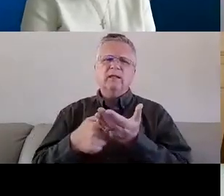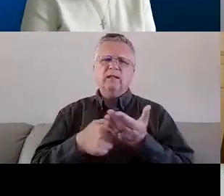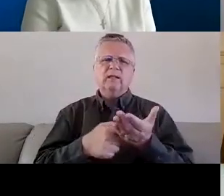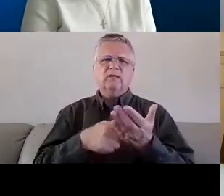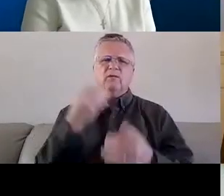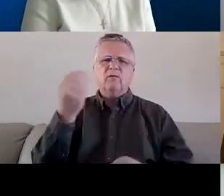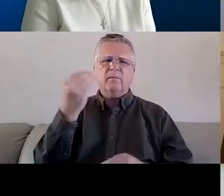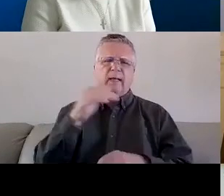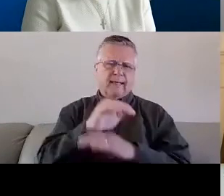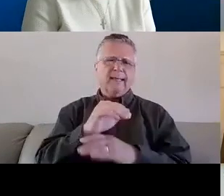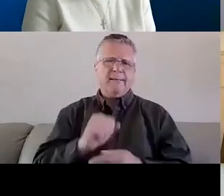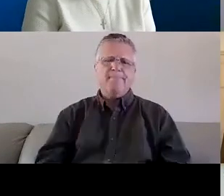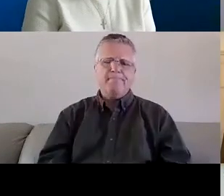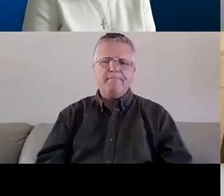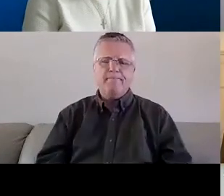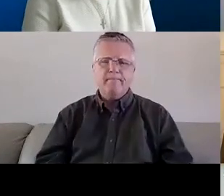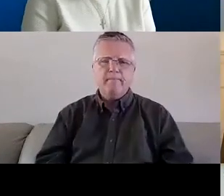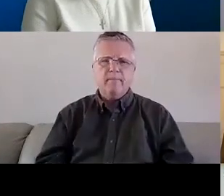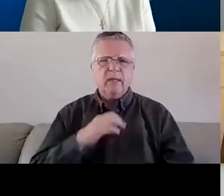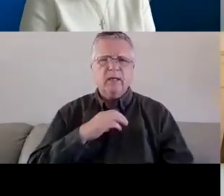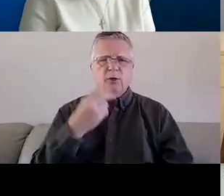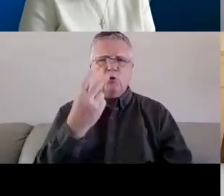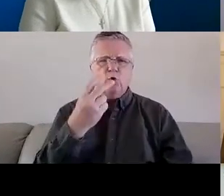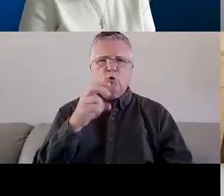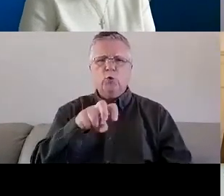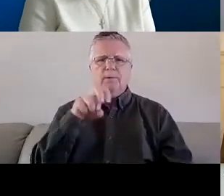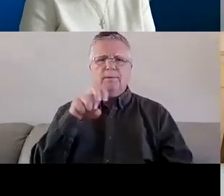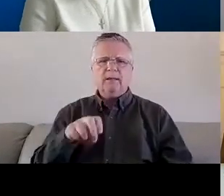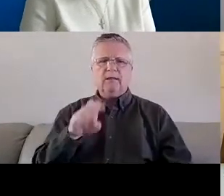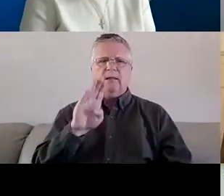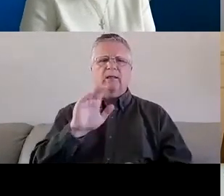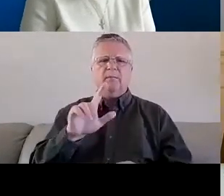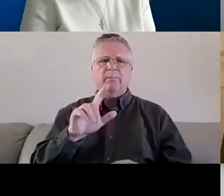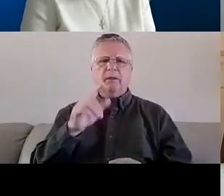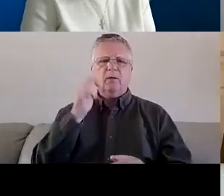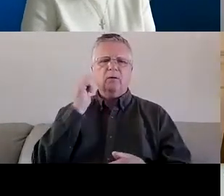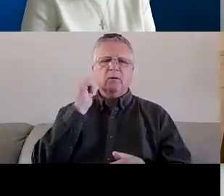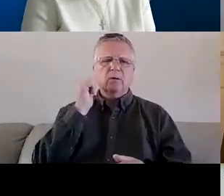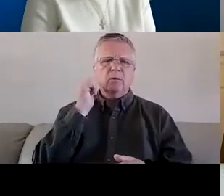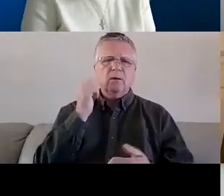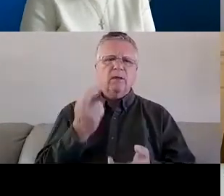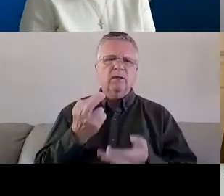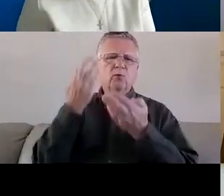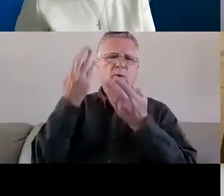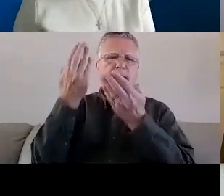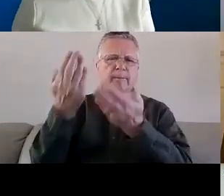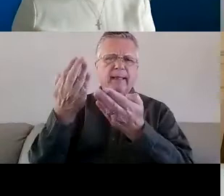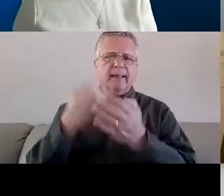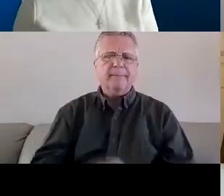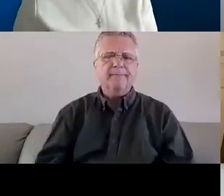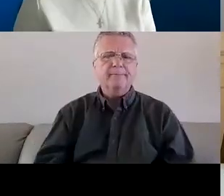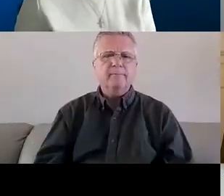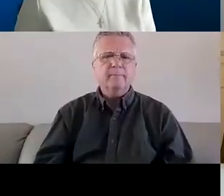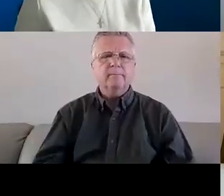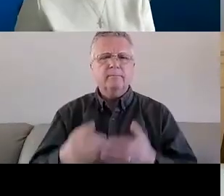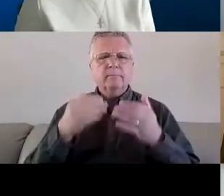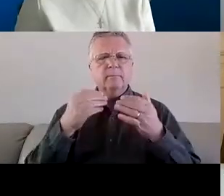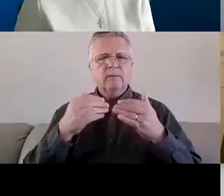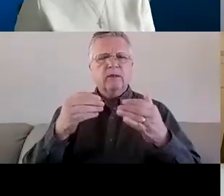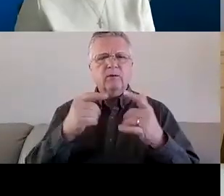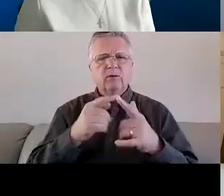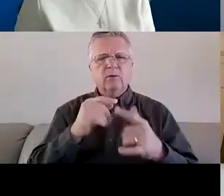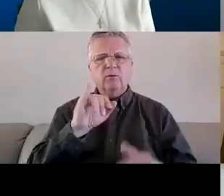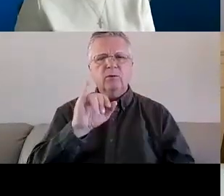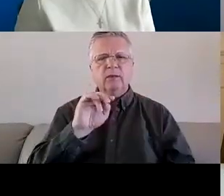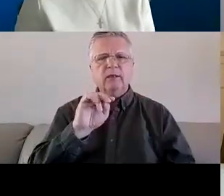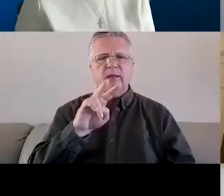night. Okay. Two abstentions. The bill is recommended. That moves us on to our invoices. We